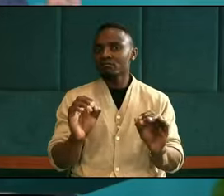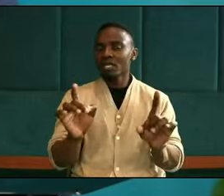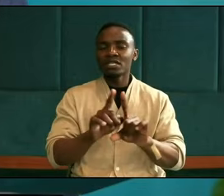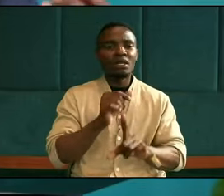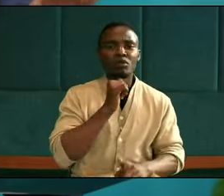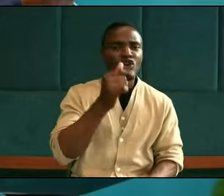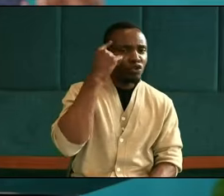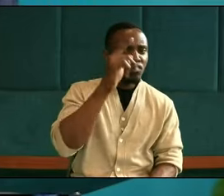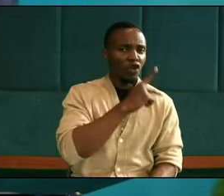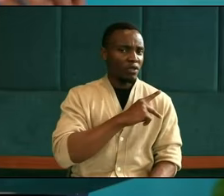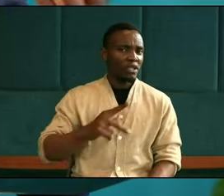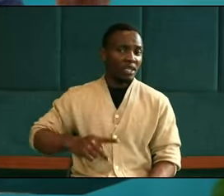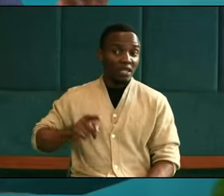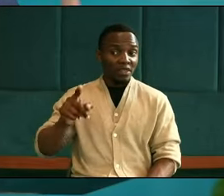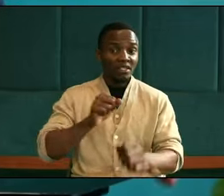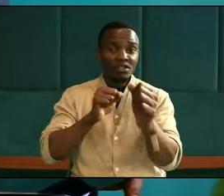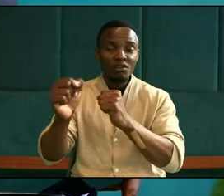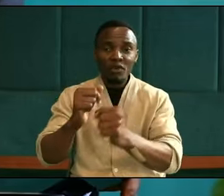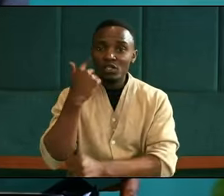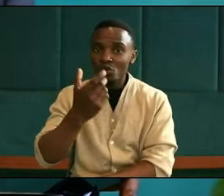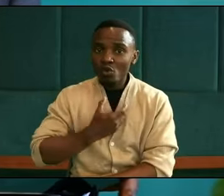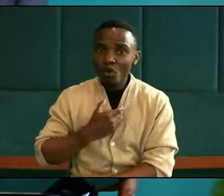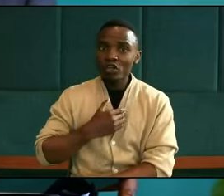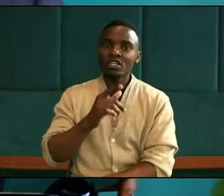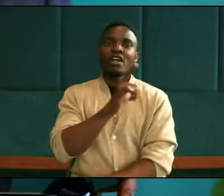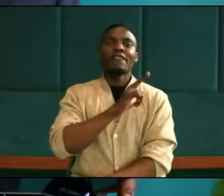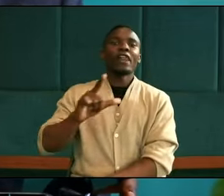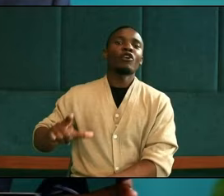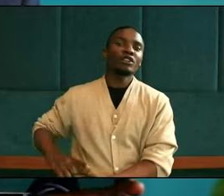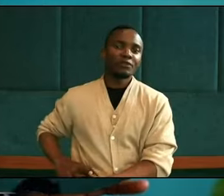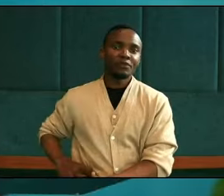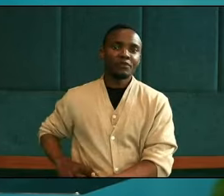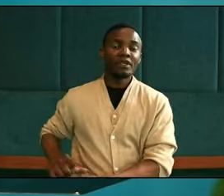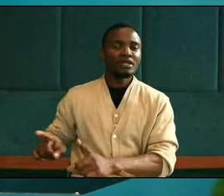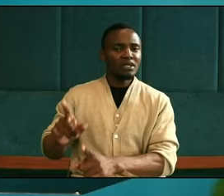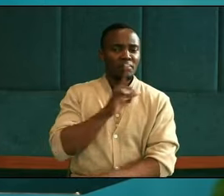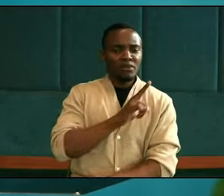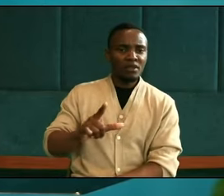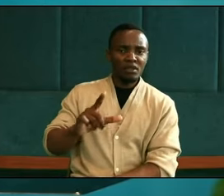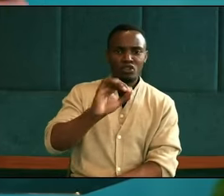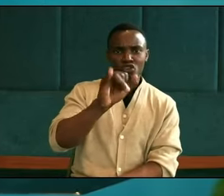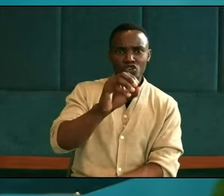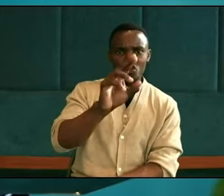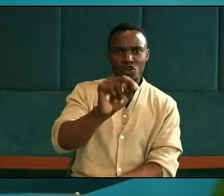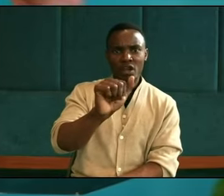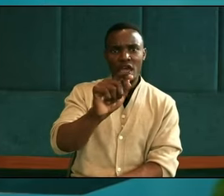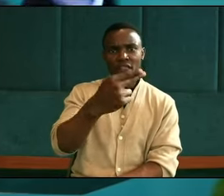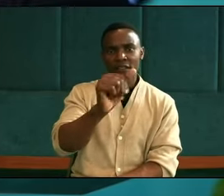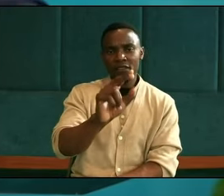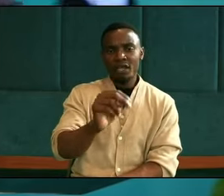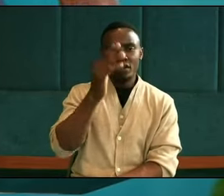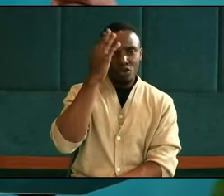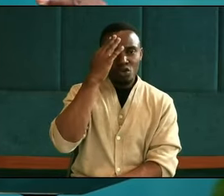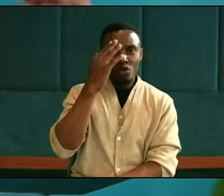This battle belonged to the Lord. And Jonathan is able to recognize that. He says, the Lord